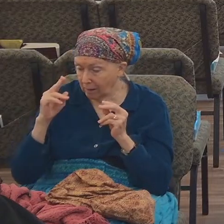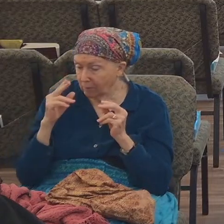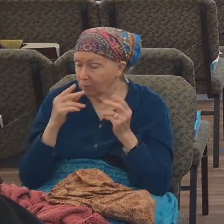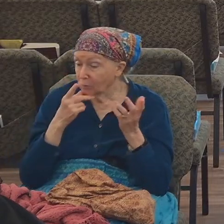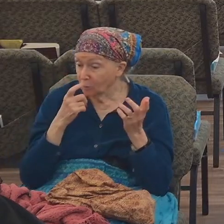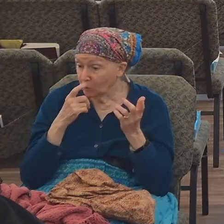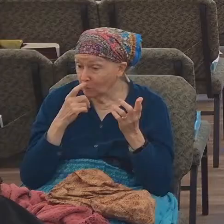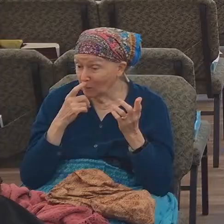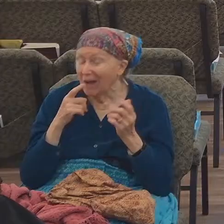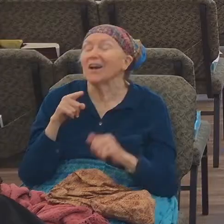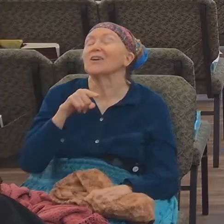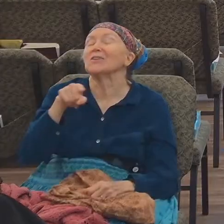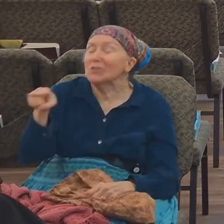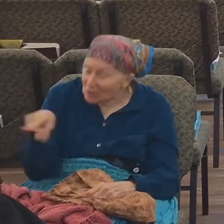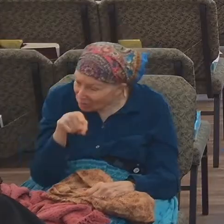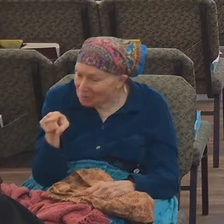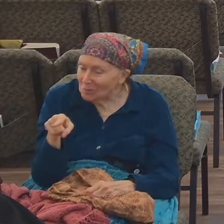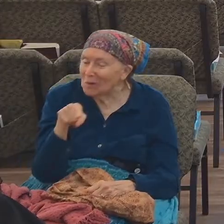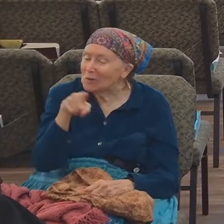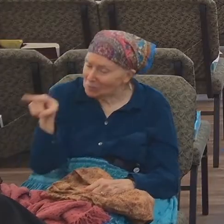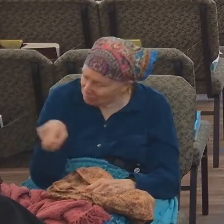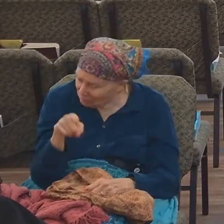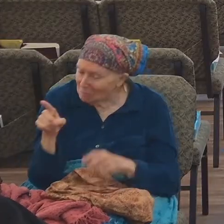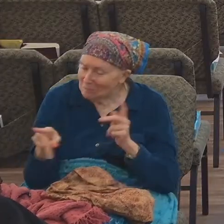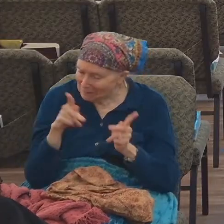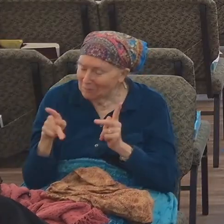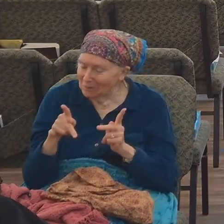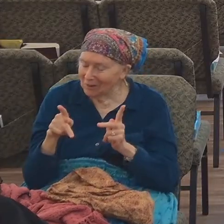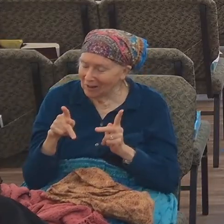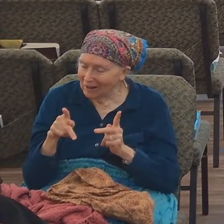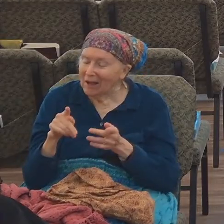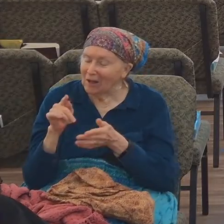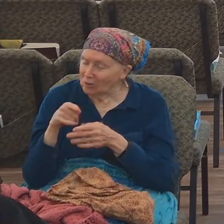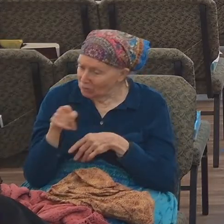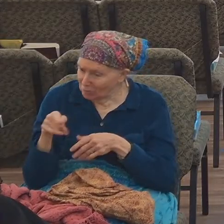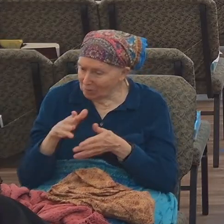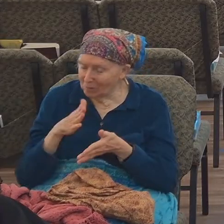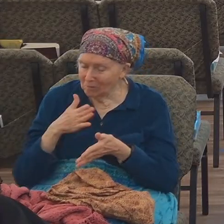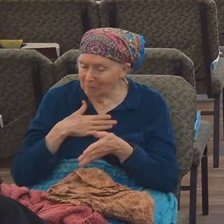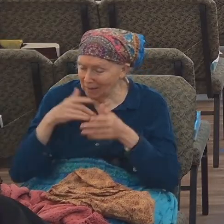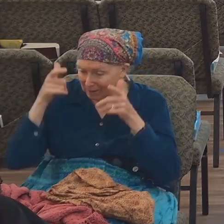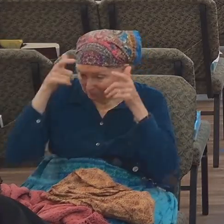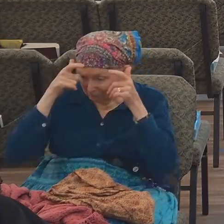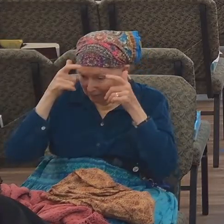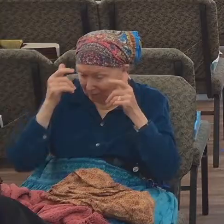You guys. It's people. It's you, right? It's you, and it's before who?